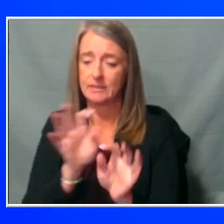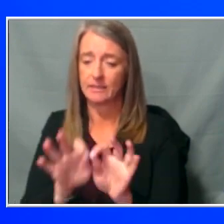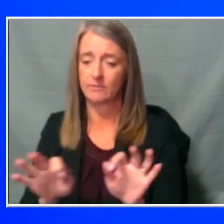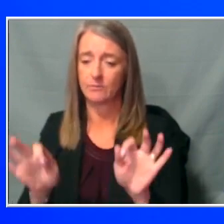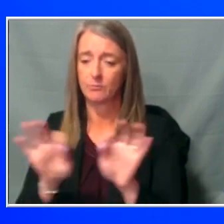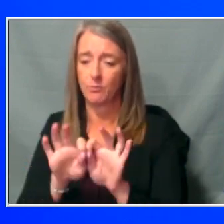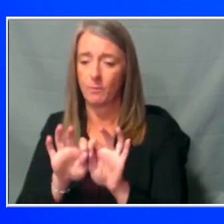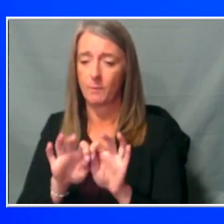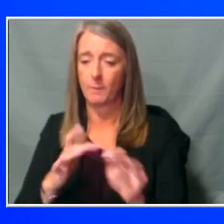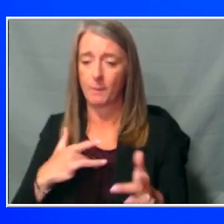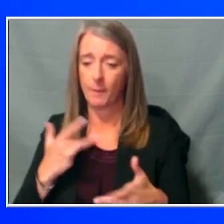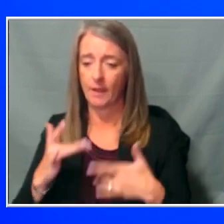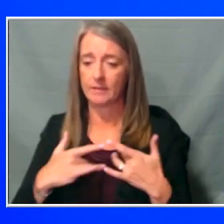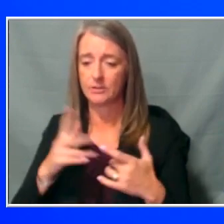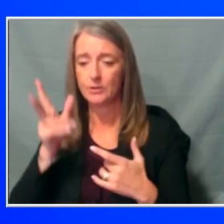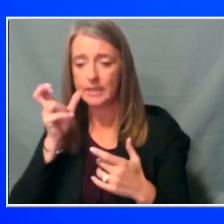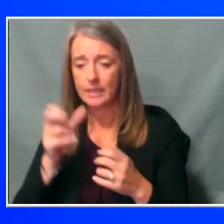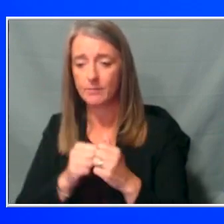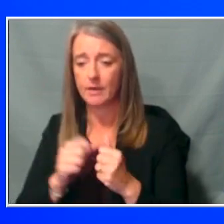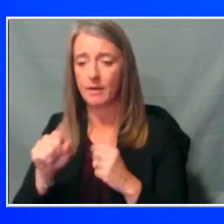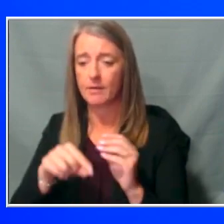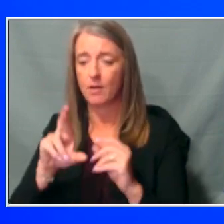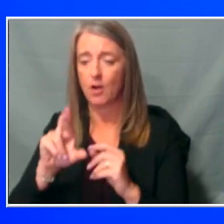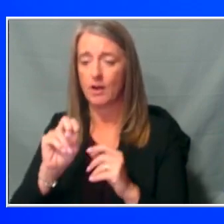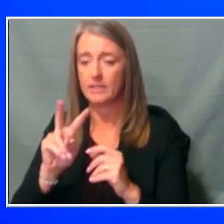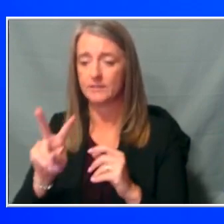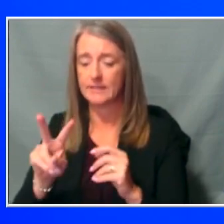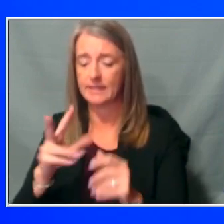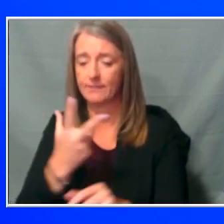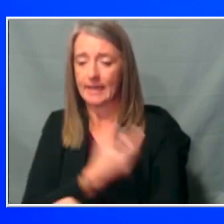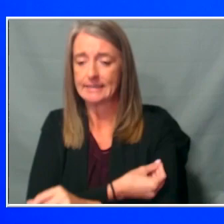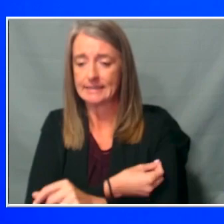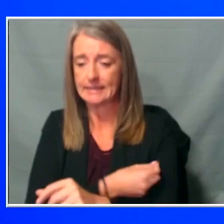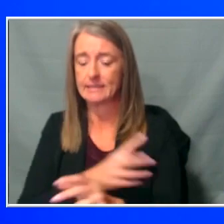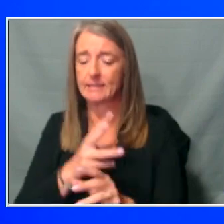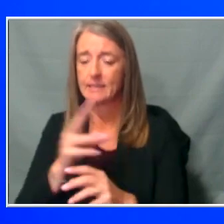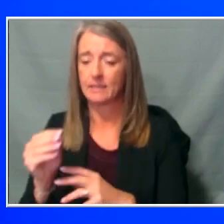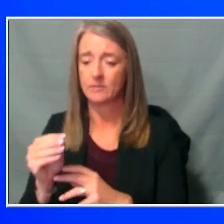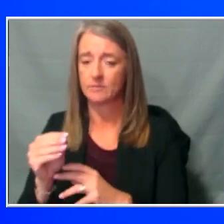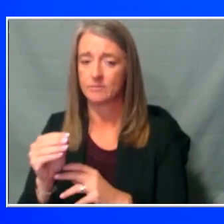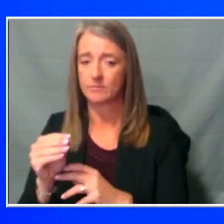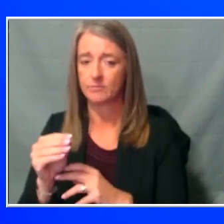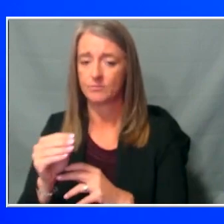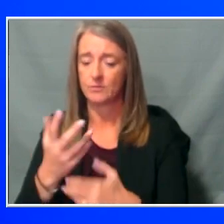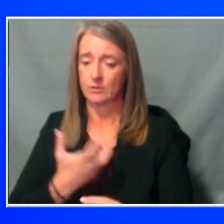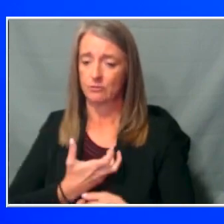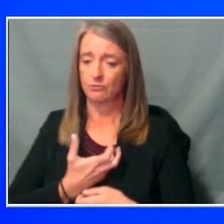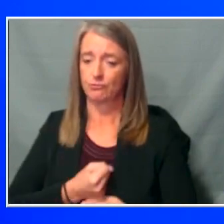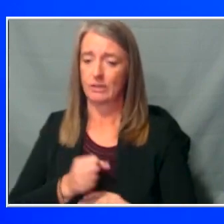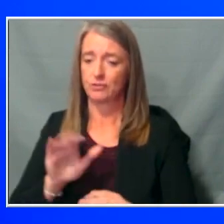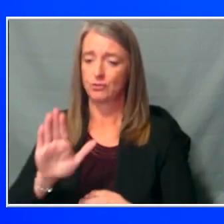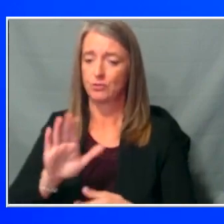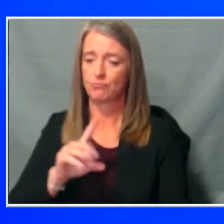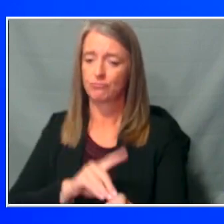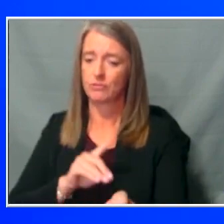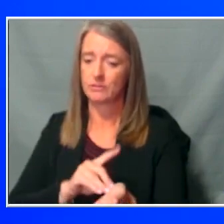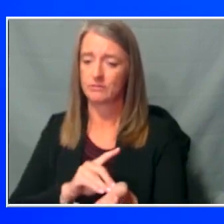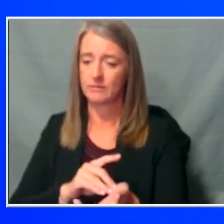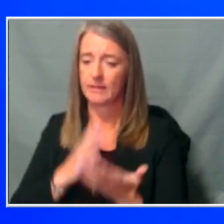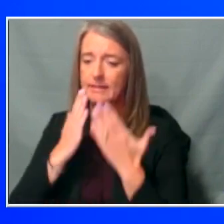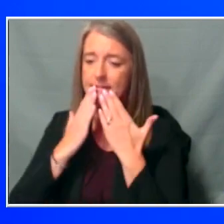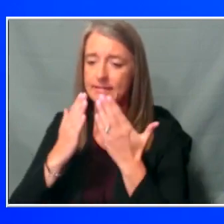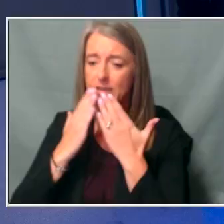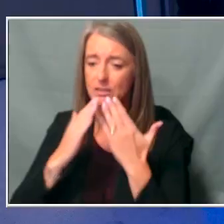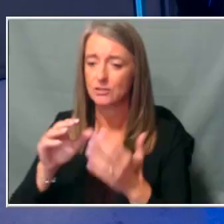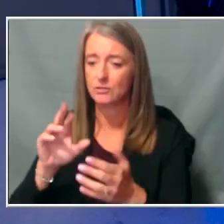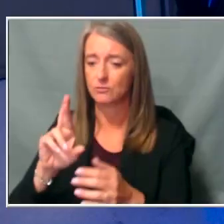I'm excited to hear about the RSV vaccine. And trust in your doctors. I really want to thank Dr.